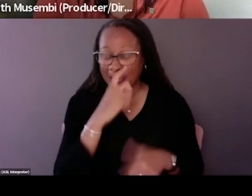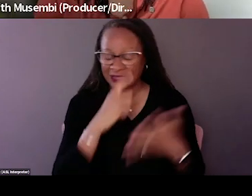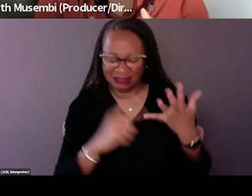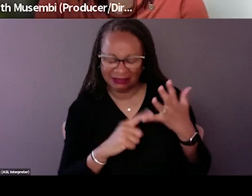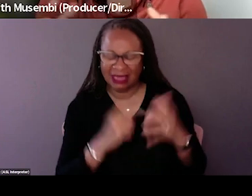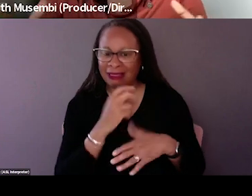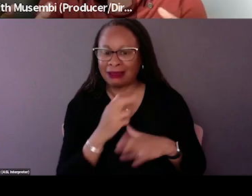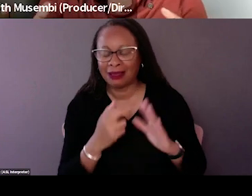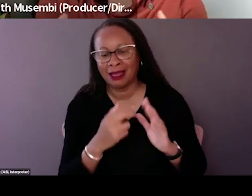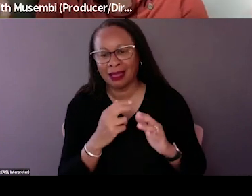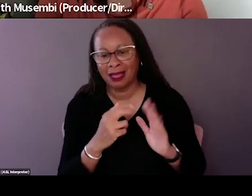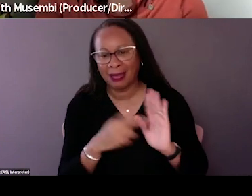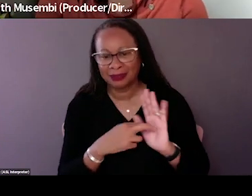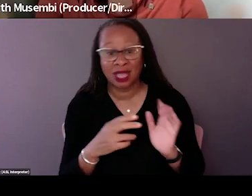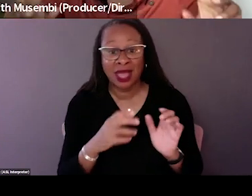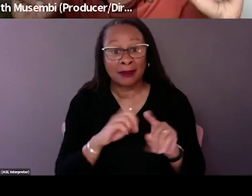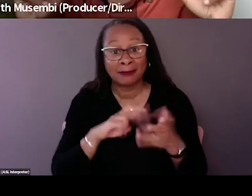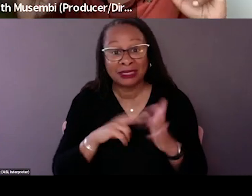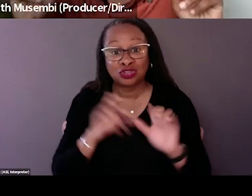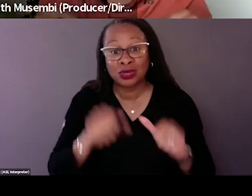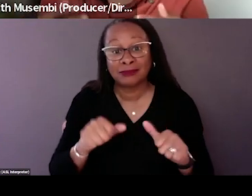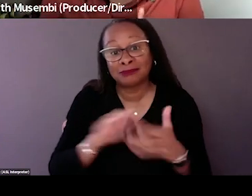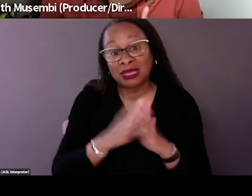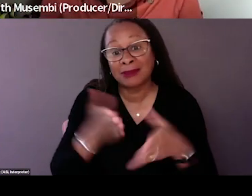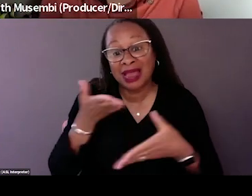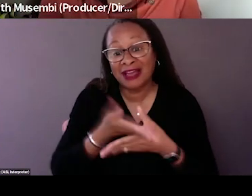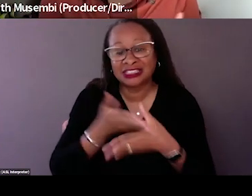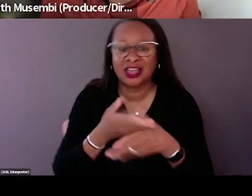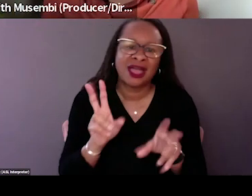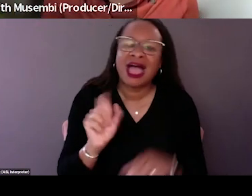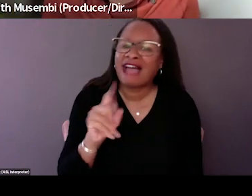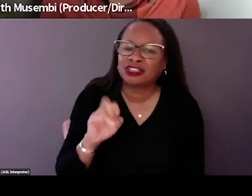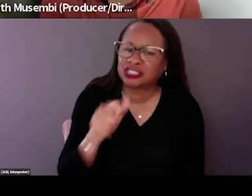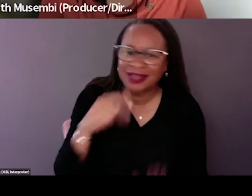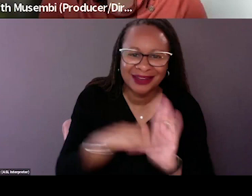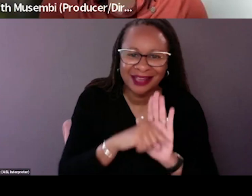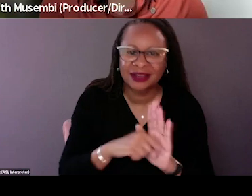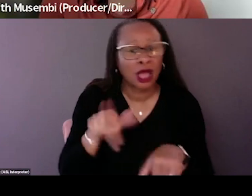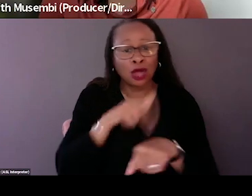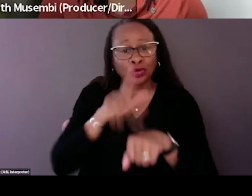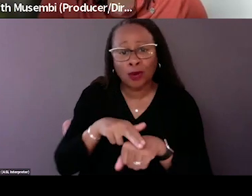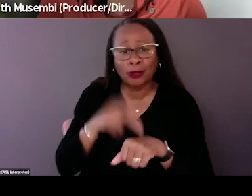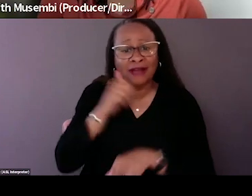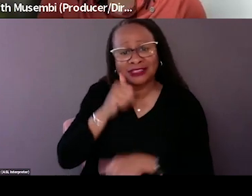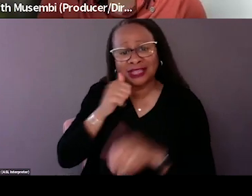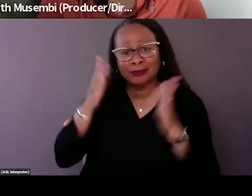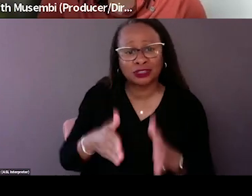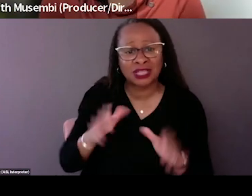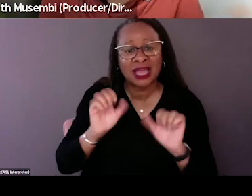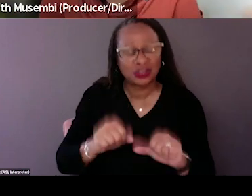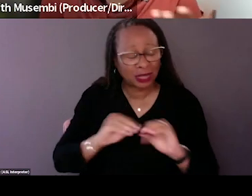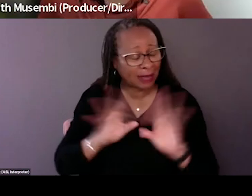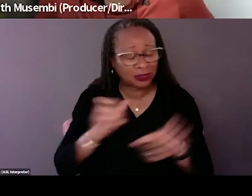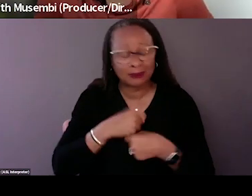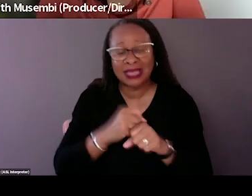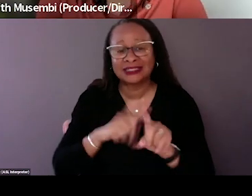fact that you can just be an average, and I don't mean average in a negative way, just a normal person, and you can absolutely make a difference. And you see